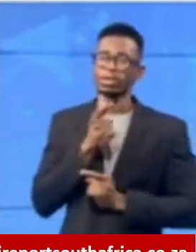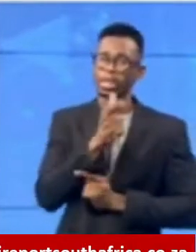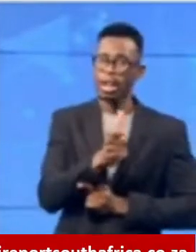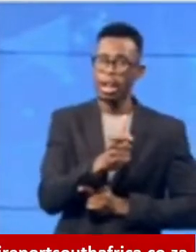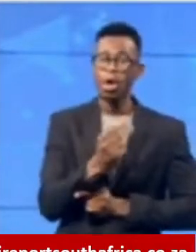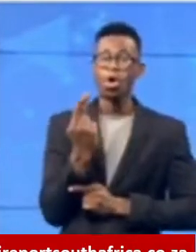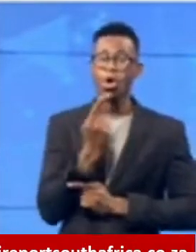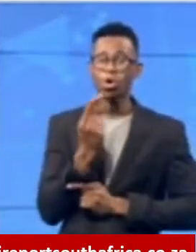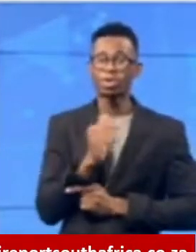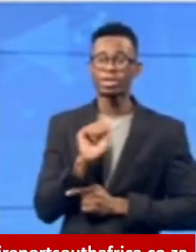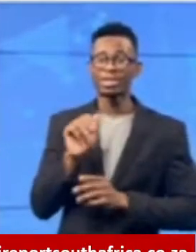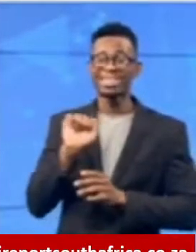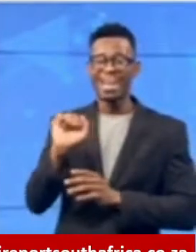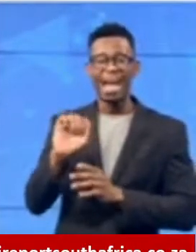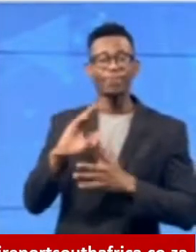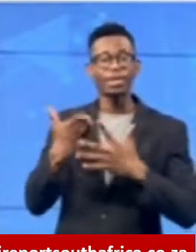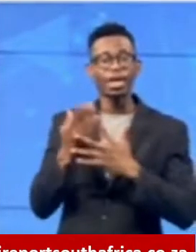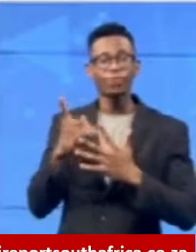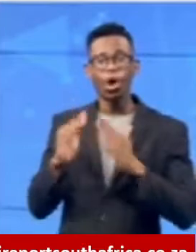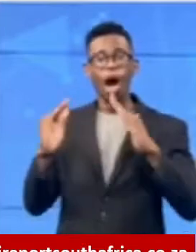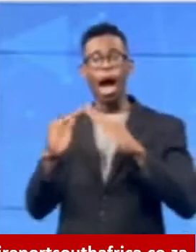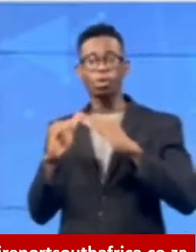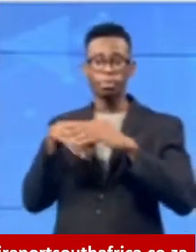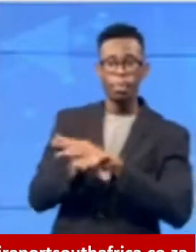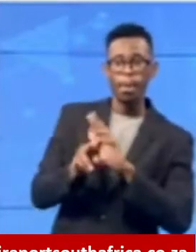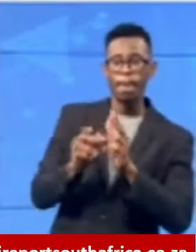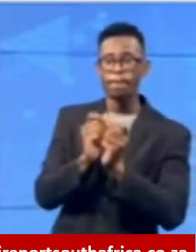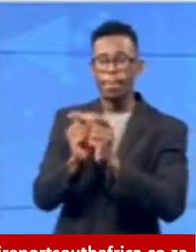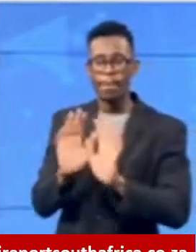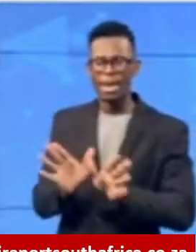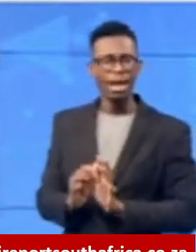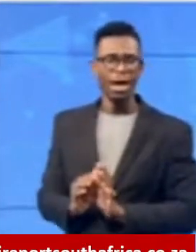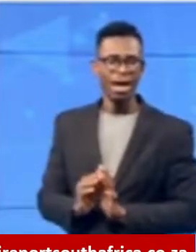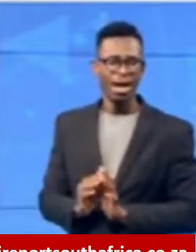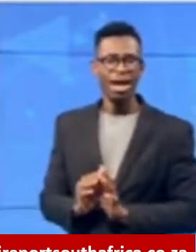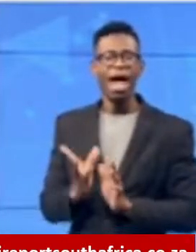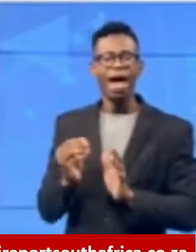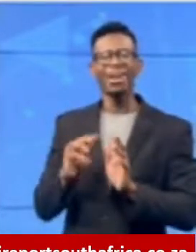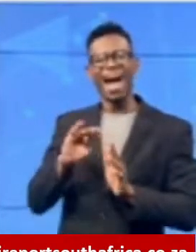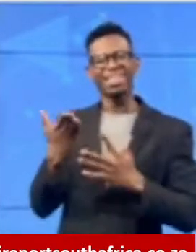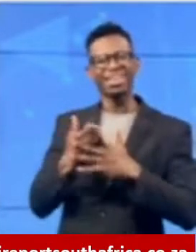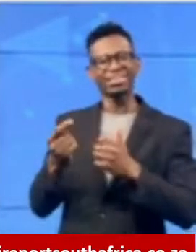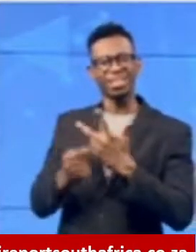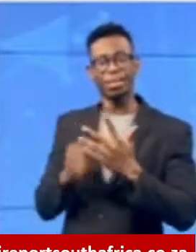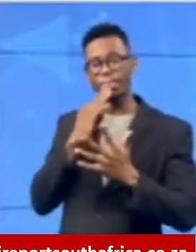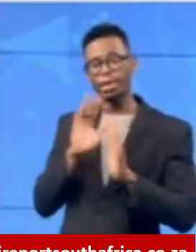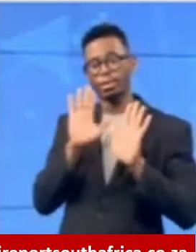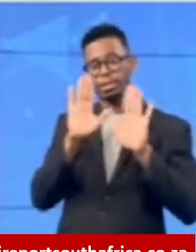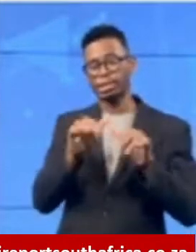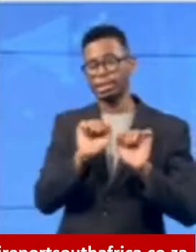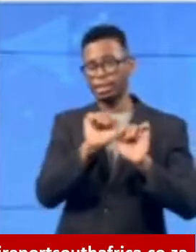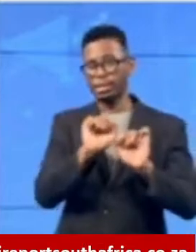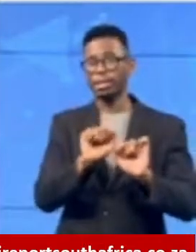are being dealt with by way of fingerprints. So we'll leave it up to them. They are confident there is a prima facie case for